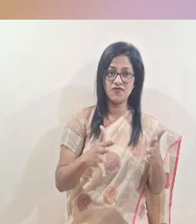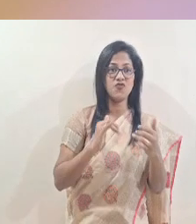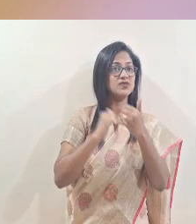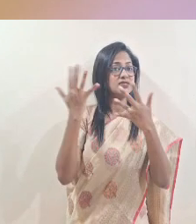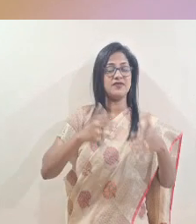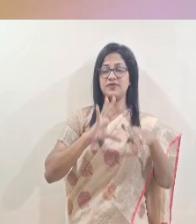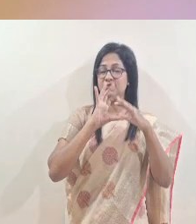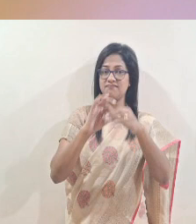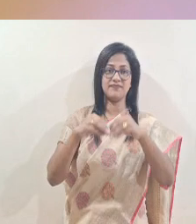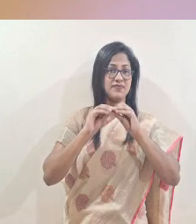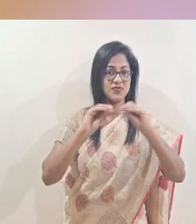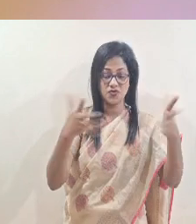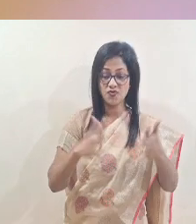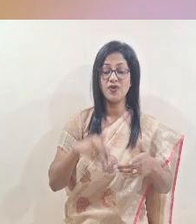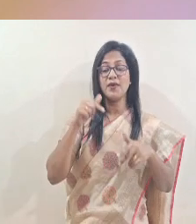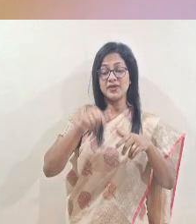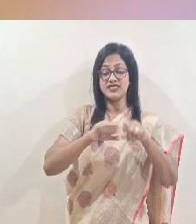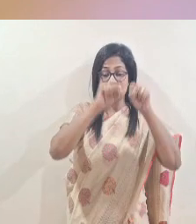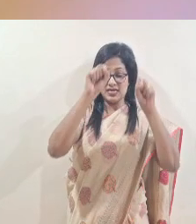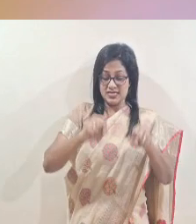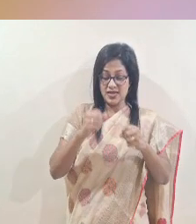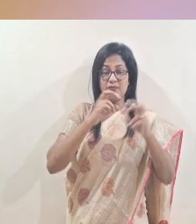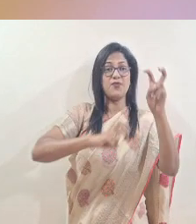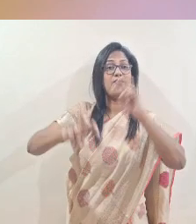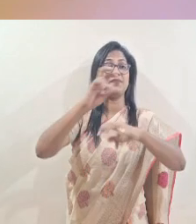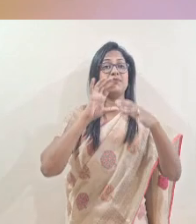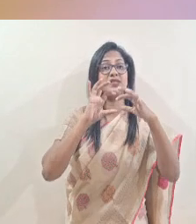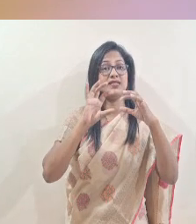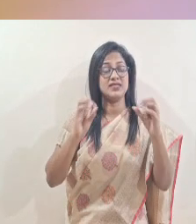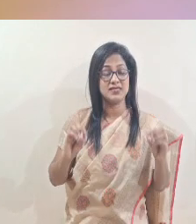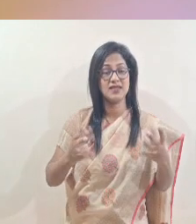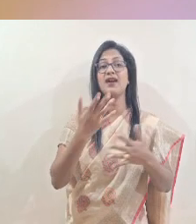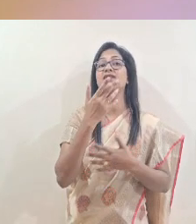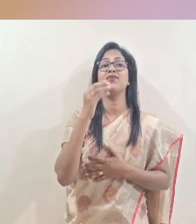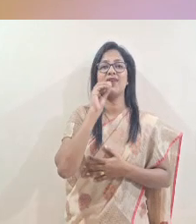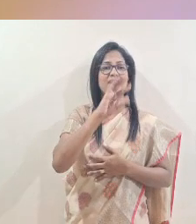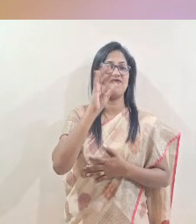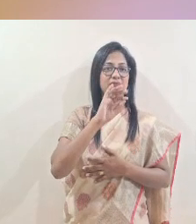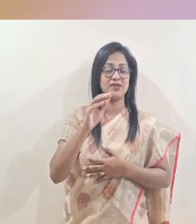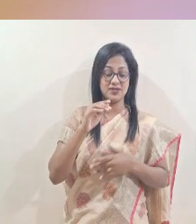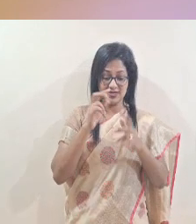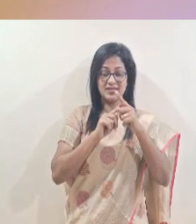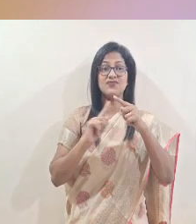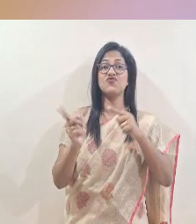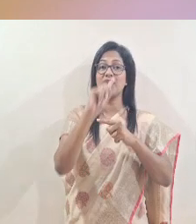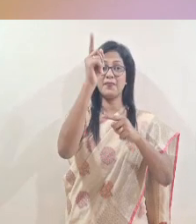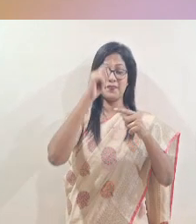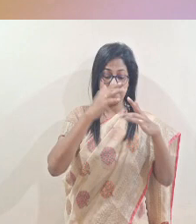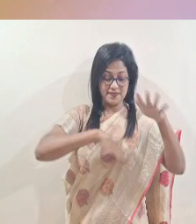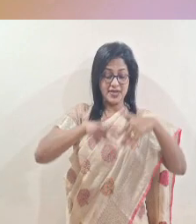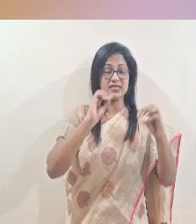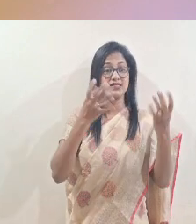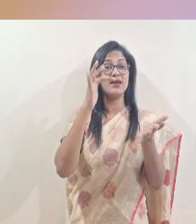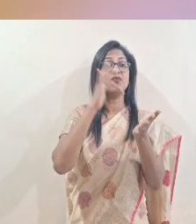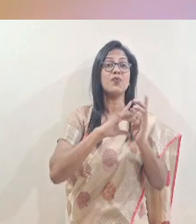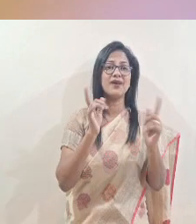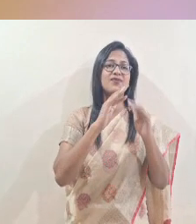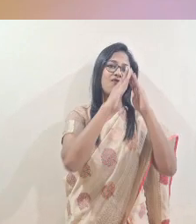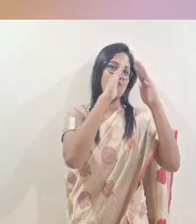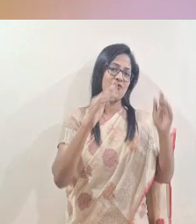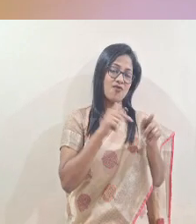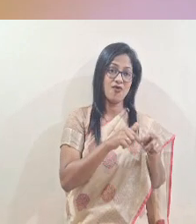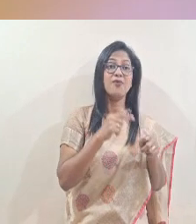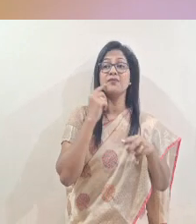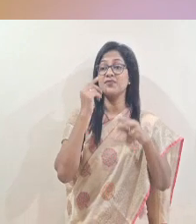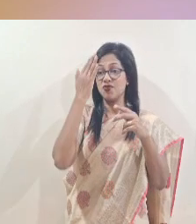system starts mobility by information, because the trip planning starts actually at home. And if you don't even know which system